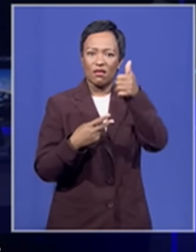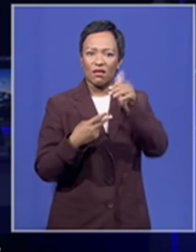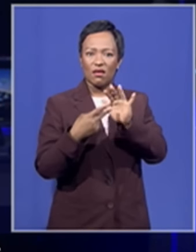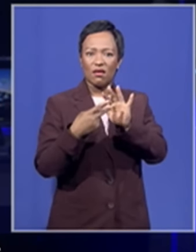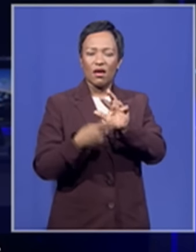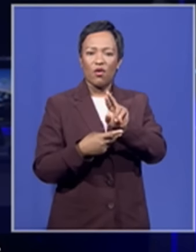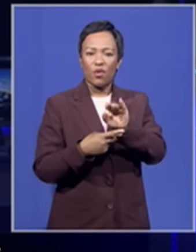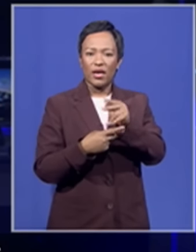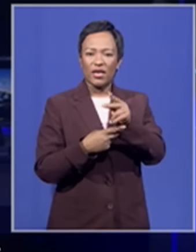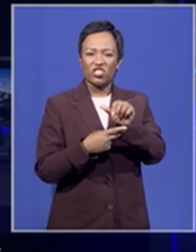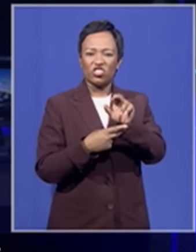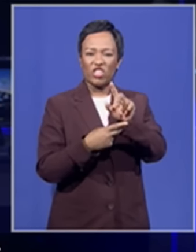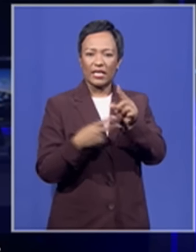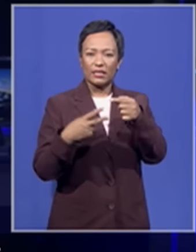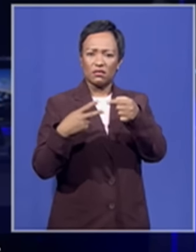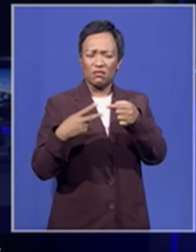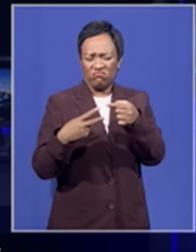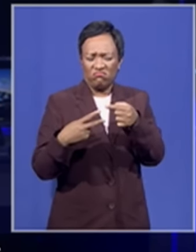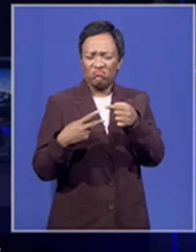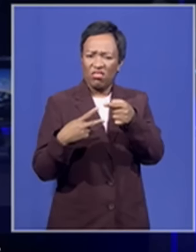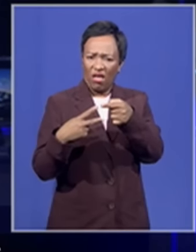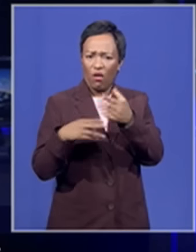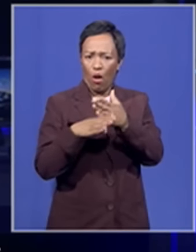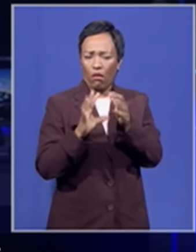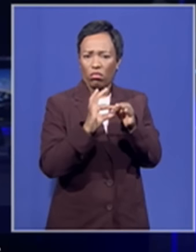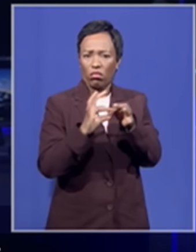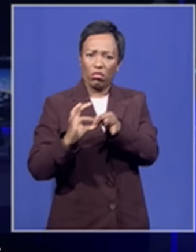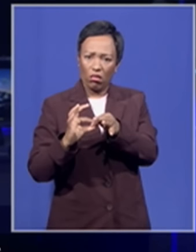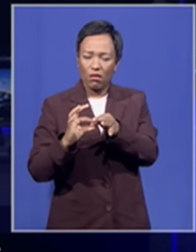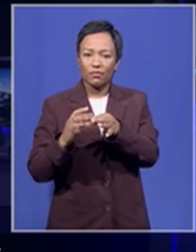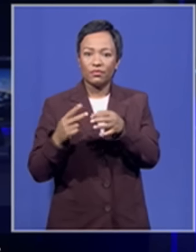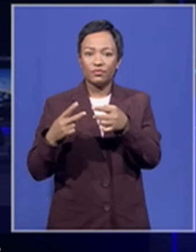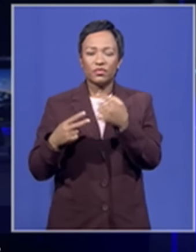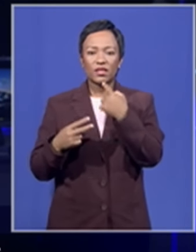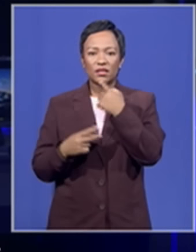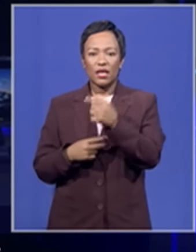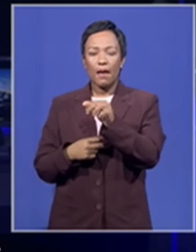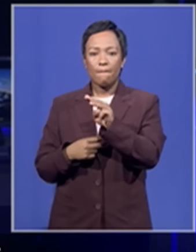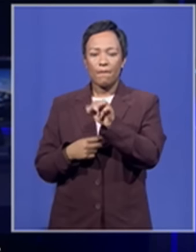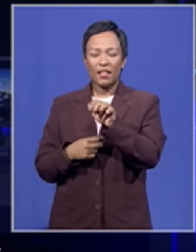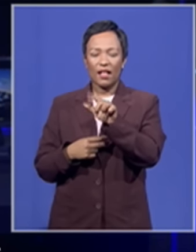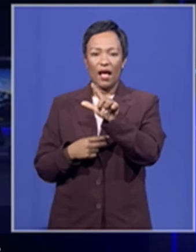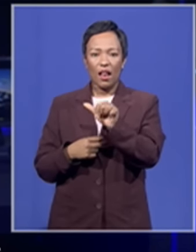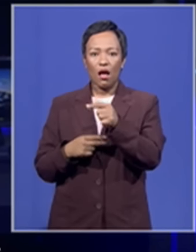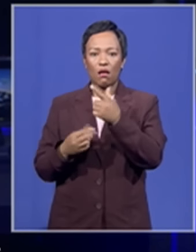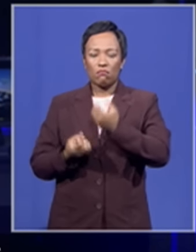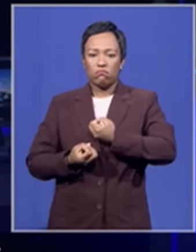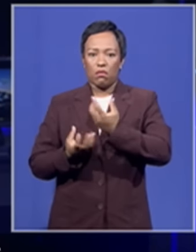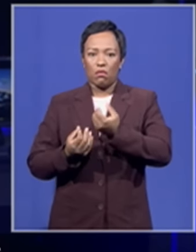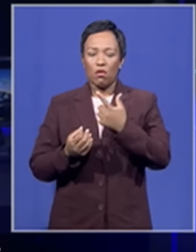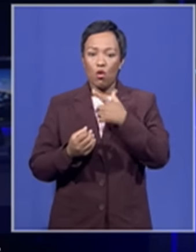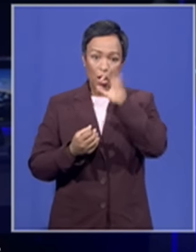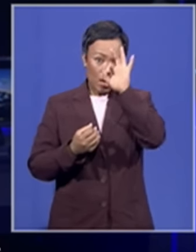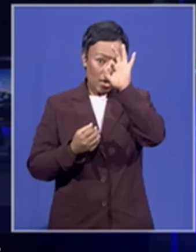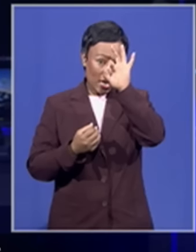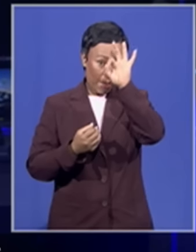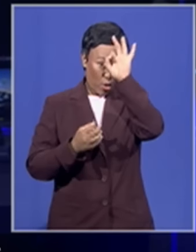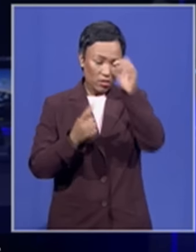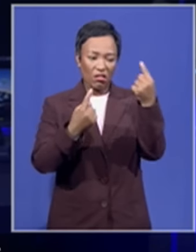Shibiri wa lekala la ditlolo tse hlophisitsweng tsa molao. O phaelletse ka hore Matlala o buile tsena tsohle ha sepolesa se ne se phenyekolla ntlo ya